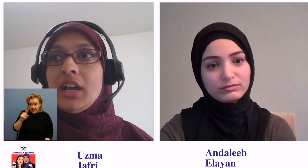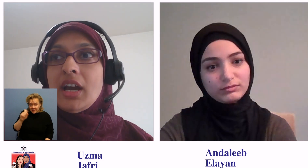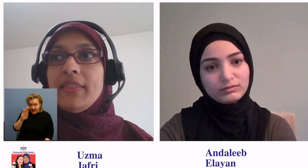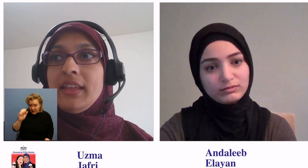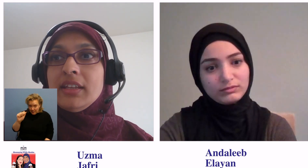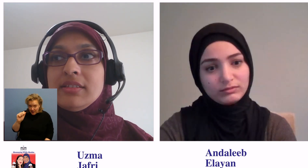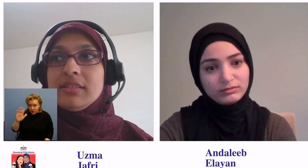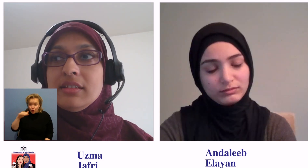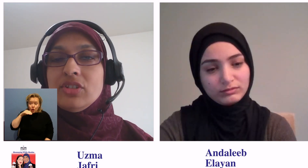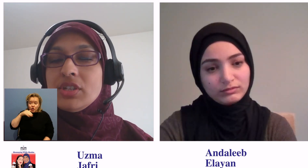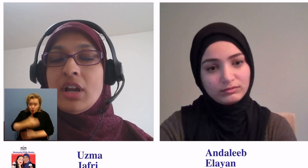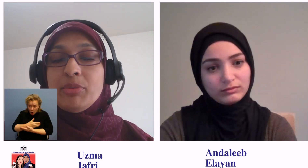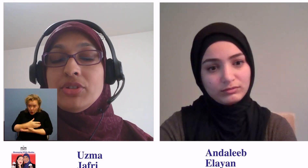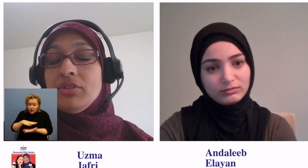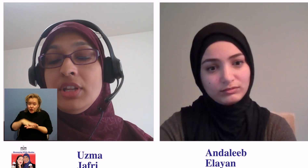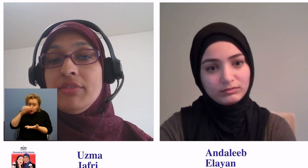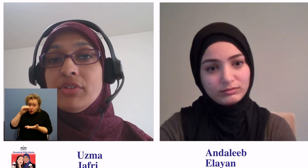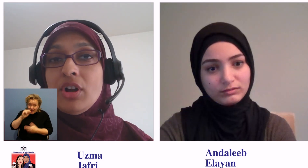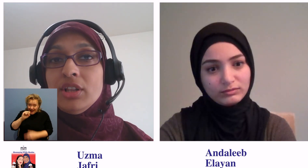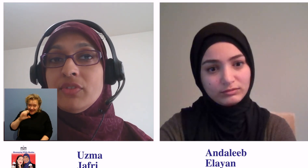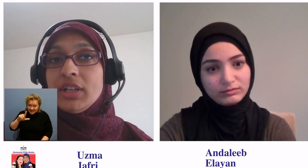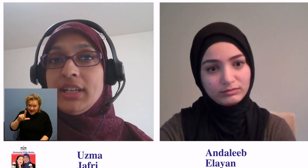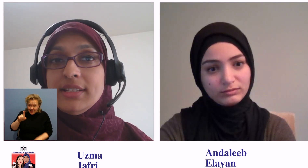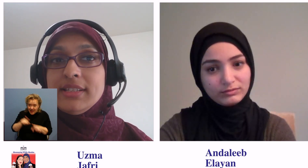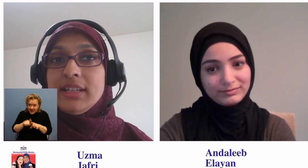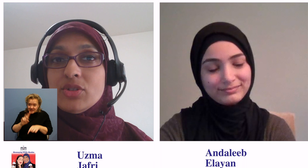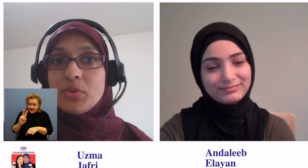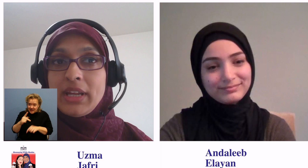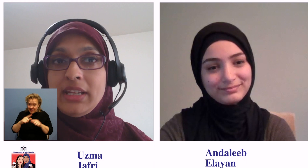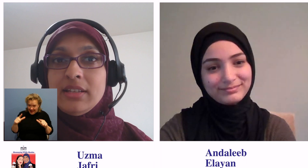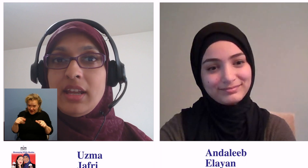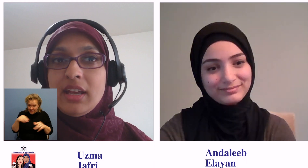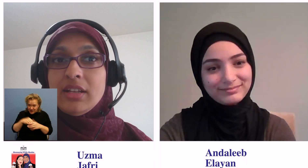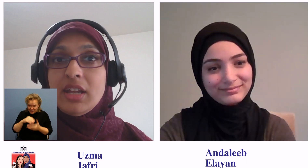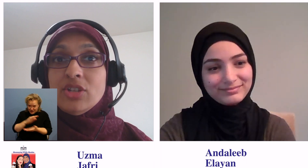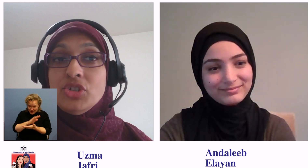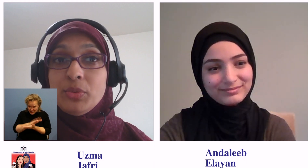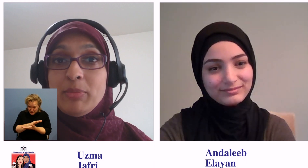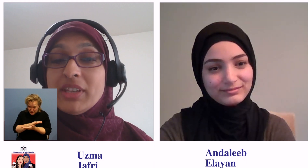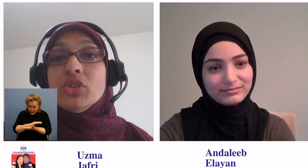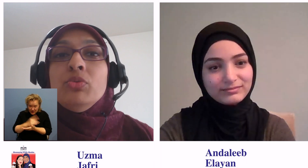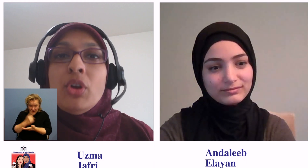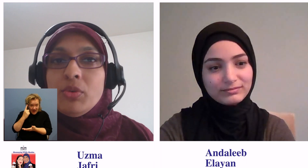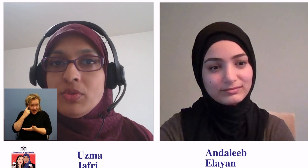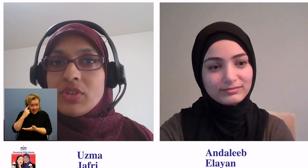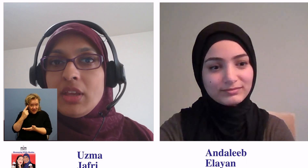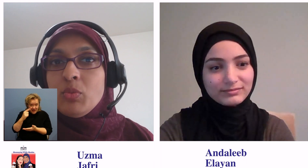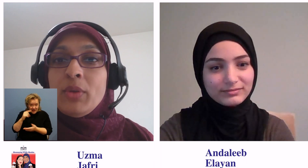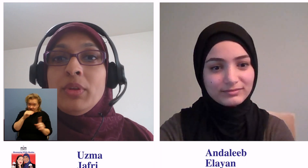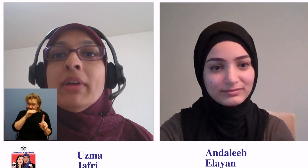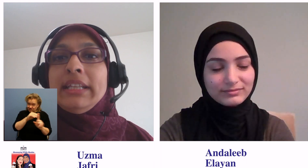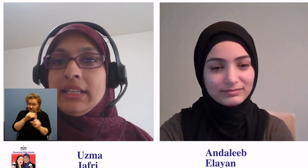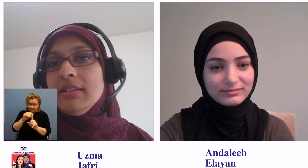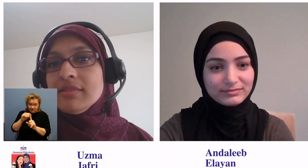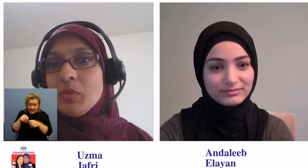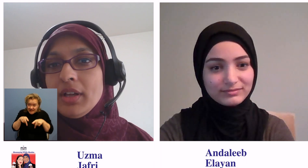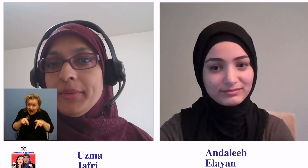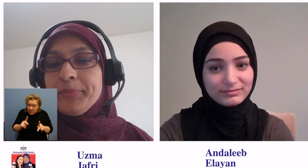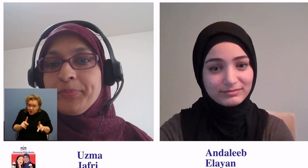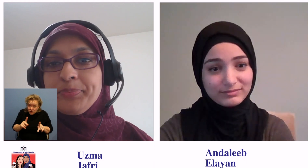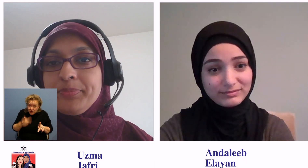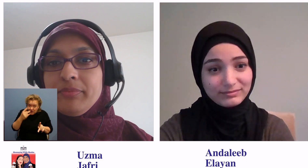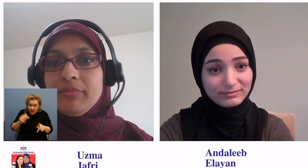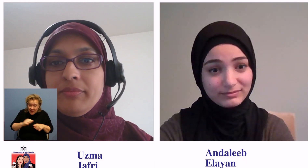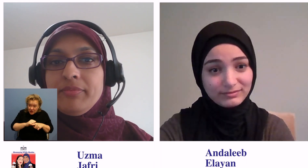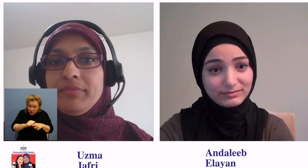And I think it's just an opportunity for all of our kids to get trained and do it because who knows like when we might need it as